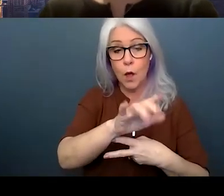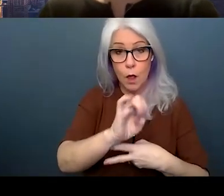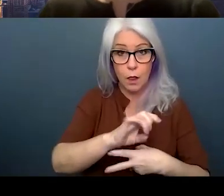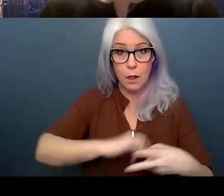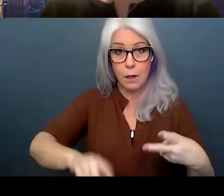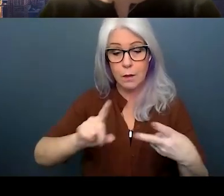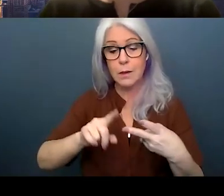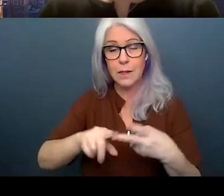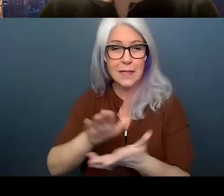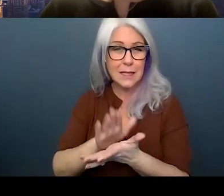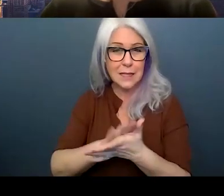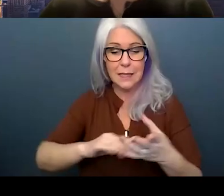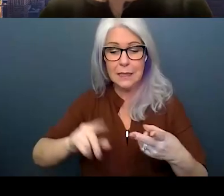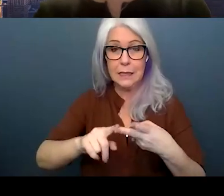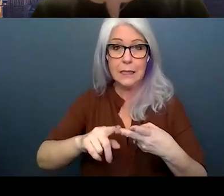sources.